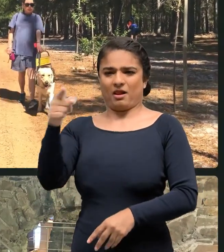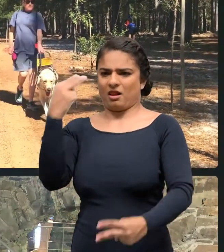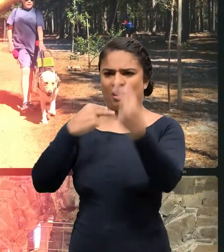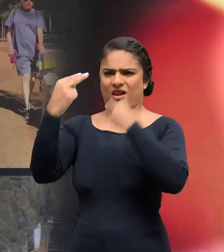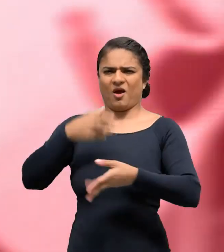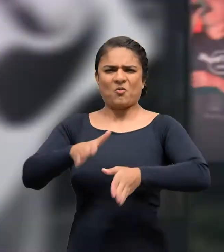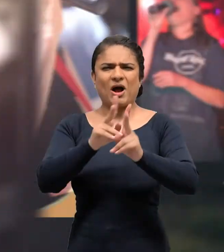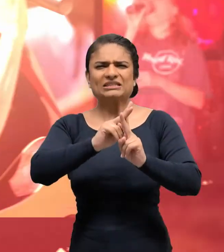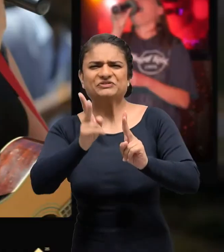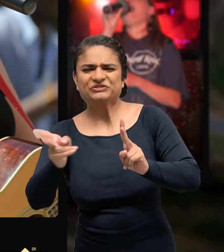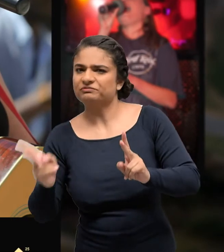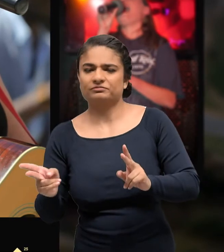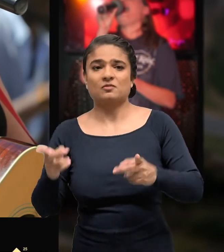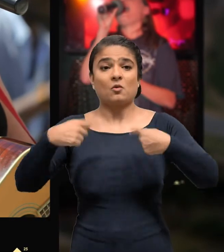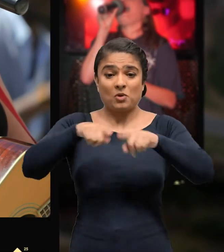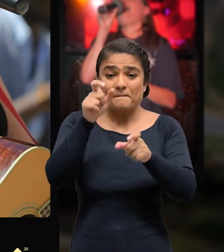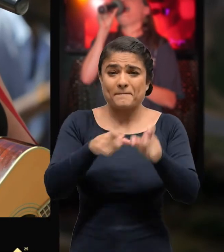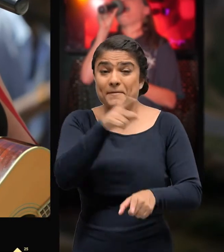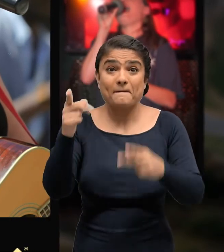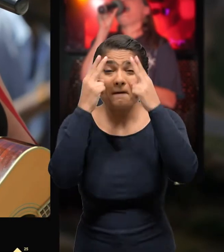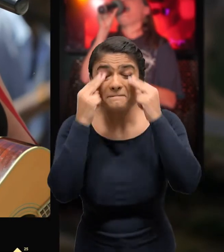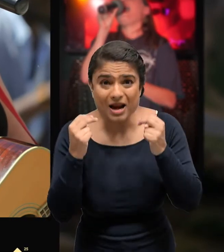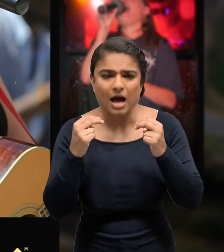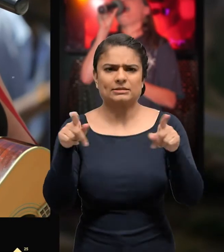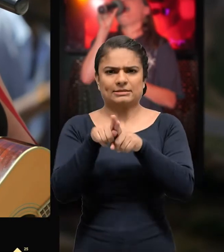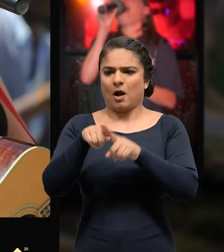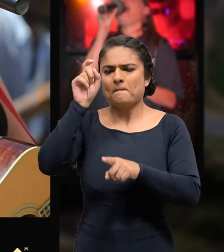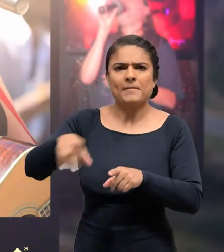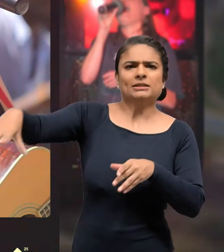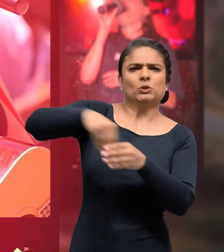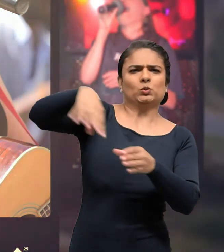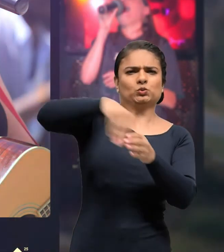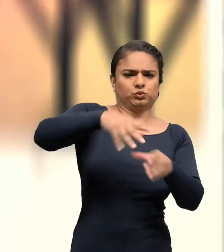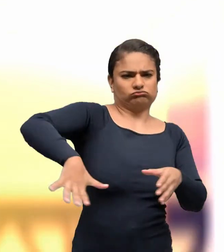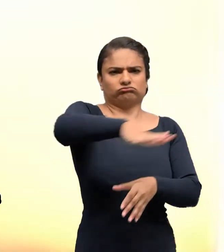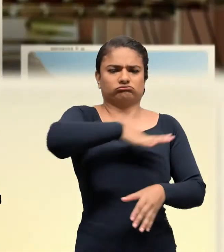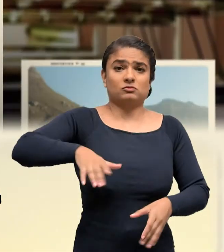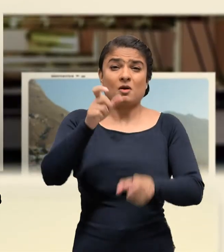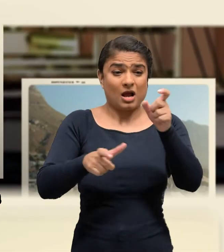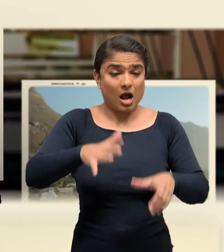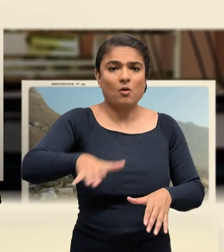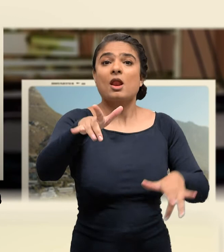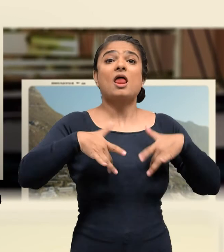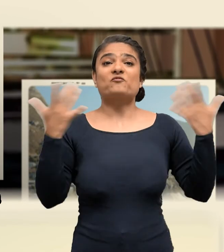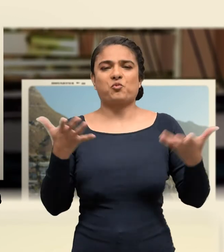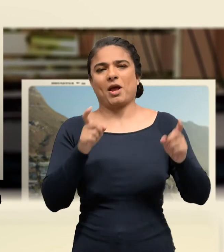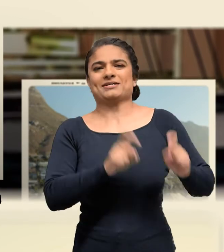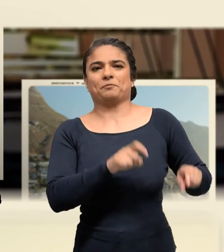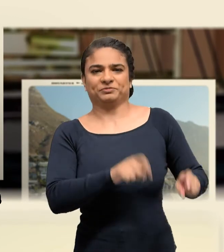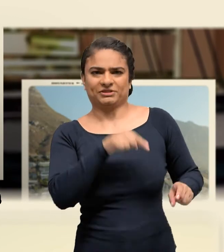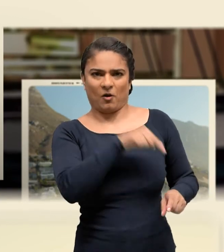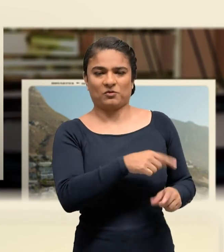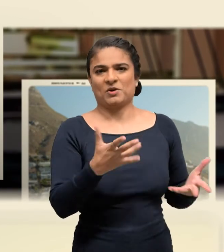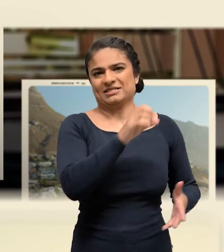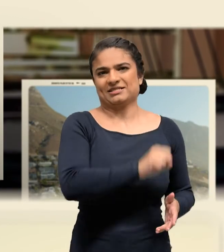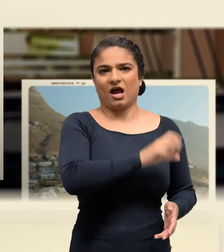and low vision to facilitate increased integration into society and the workplace. She lives in Cape Town, South Africa,